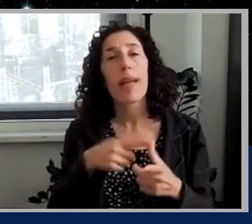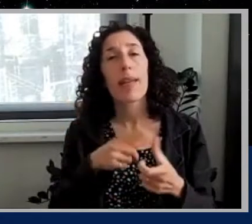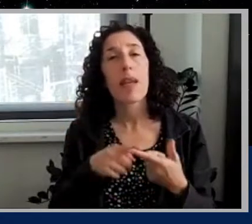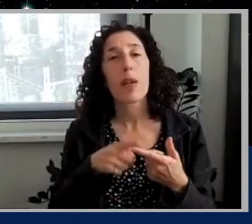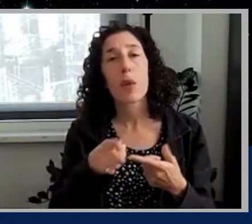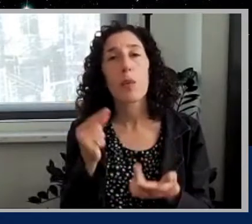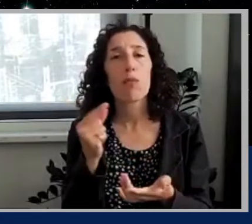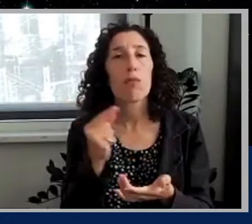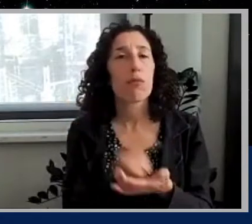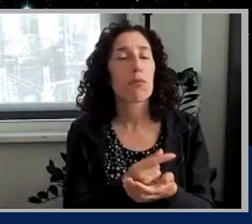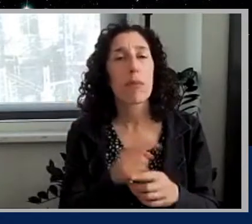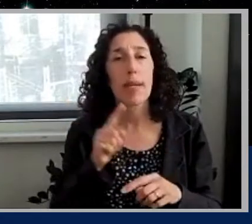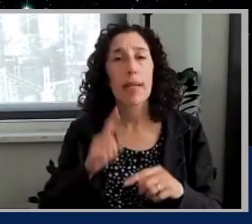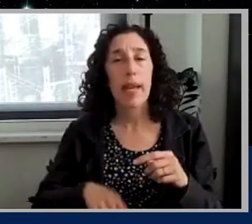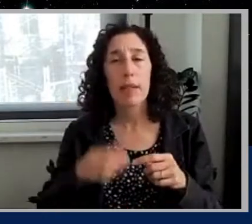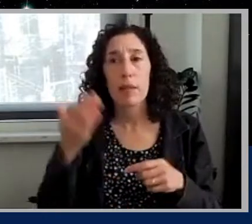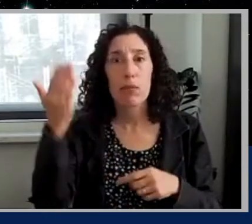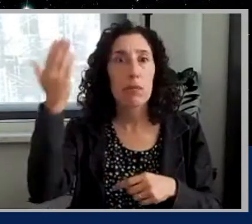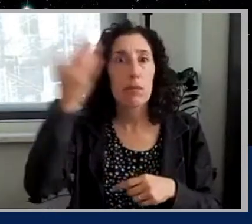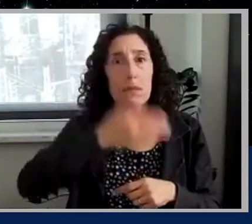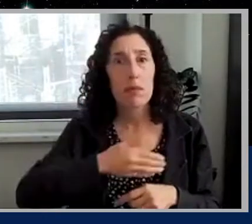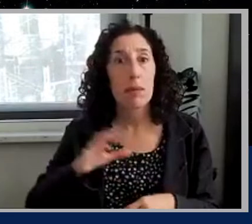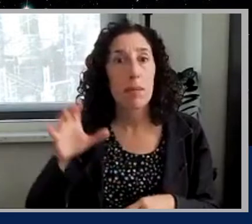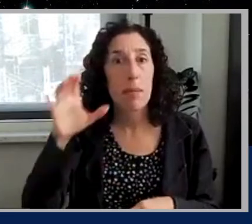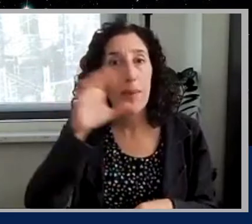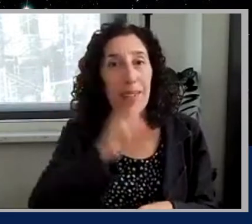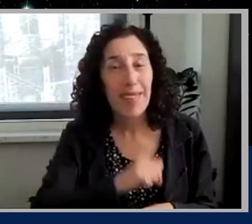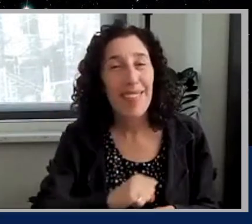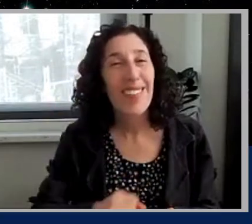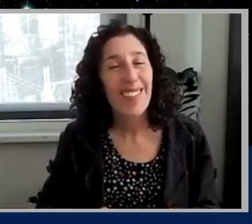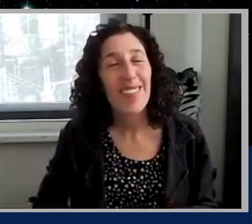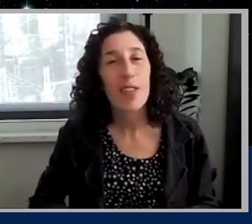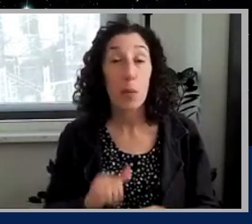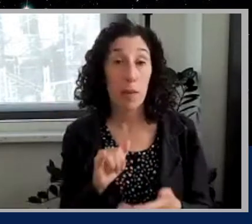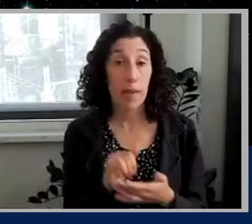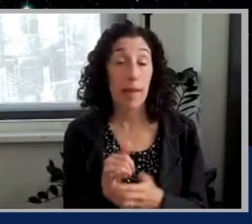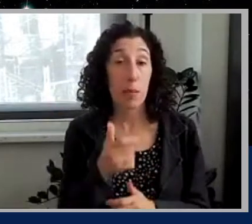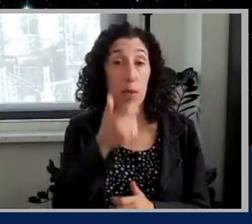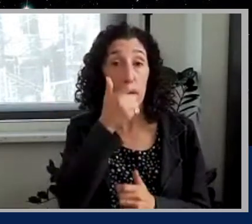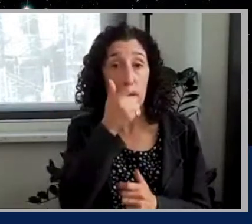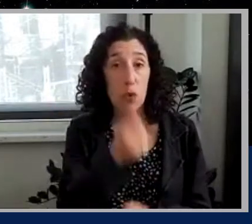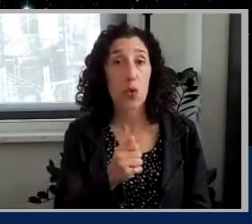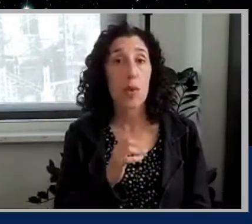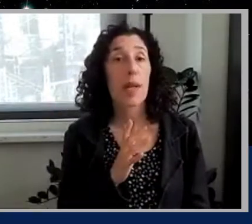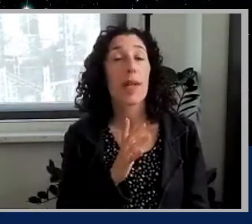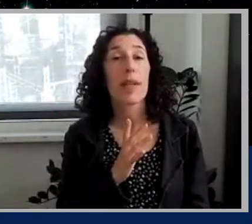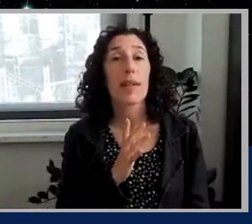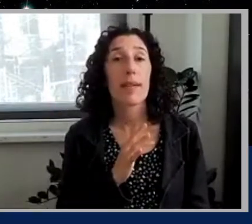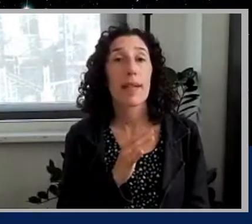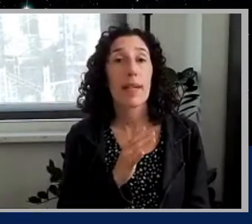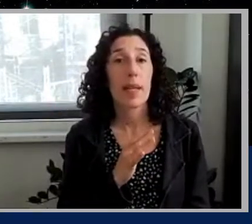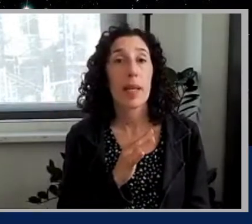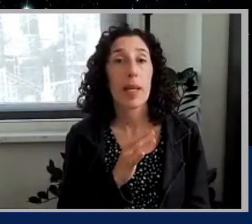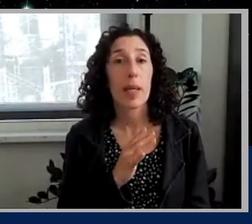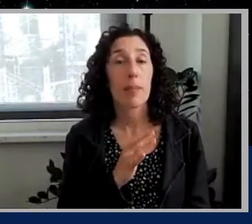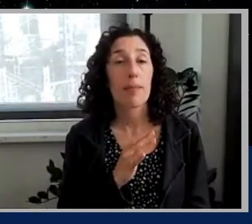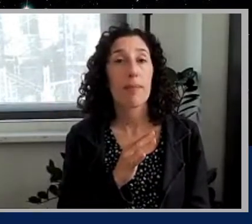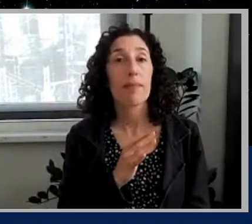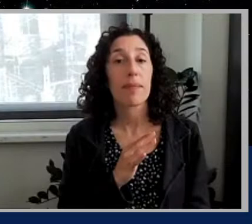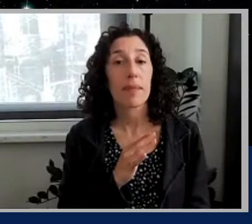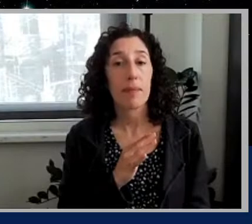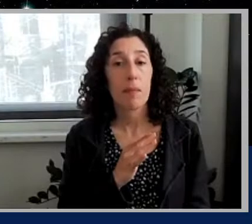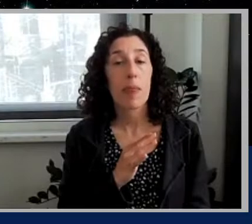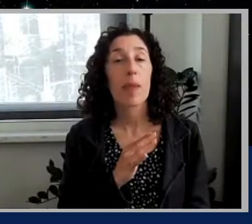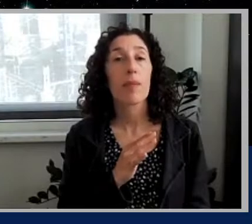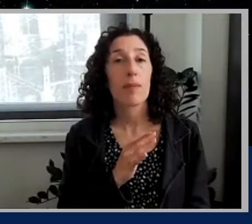understanding what's in that image. And it'll talk about color, and it'll talk about the different features that are being showcased in that